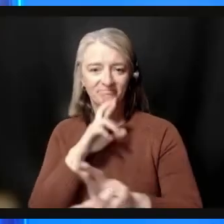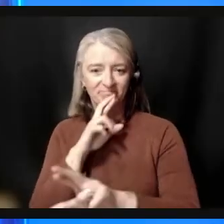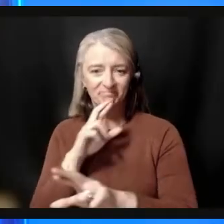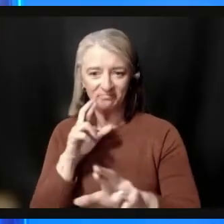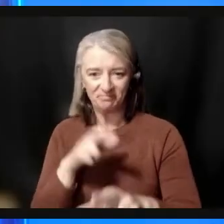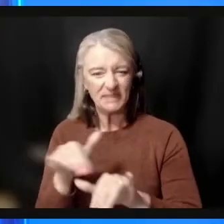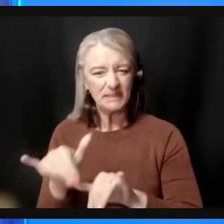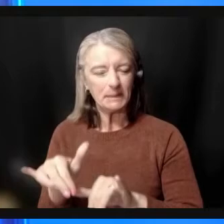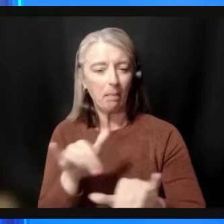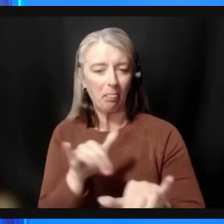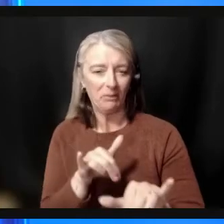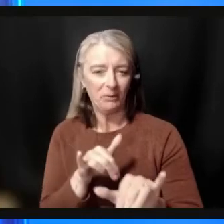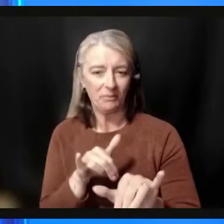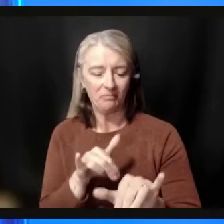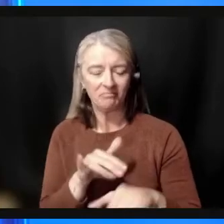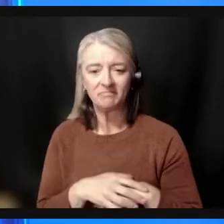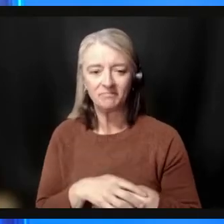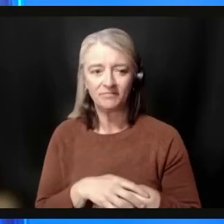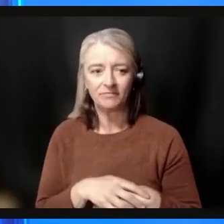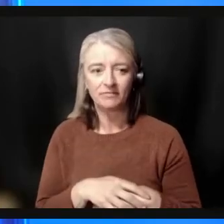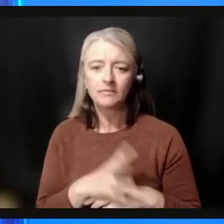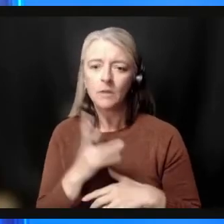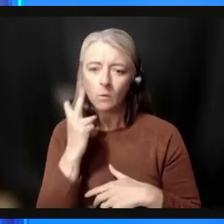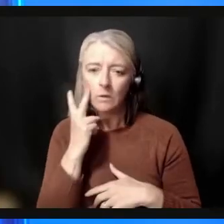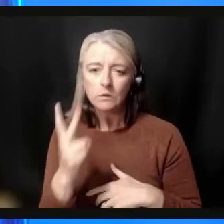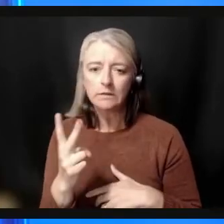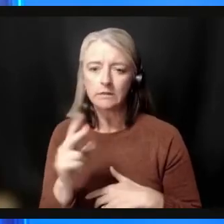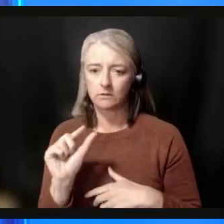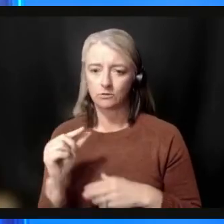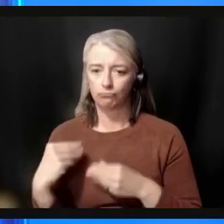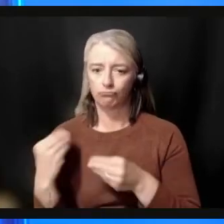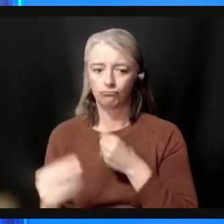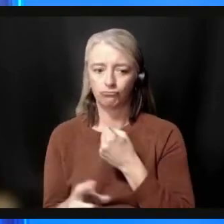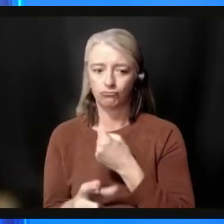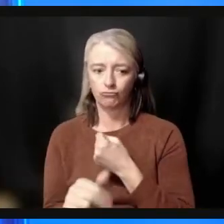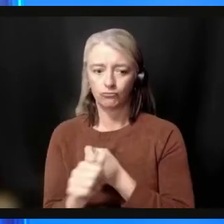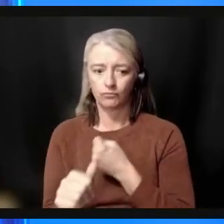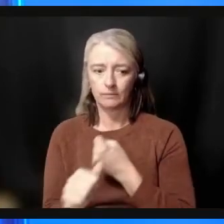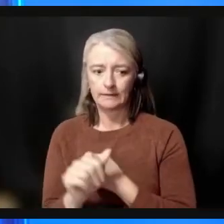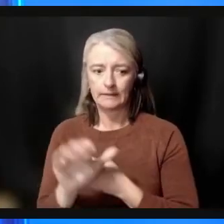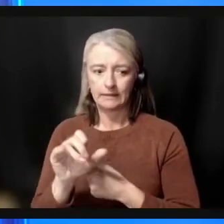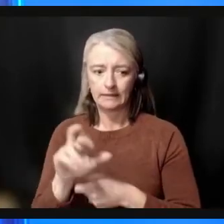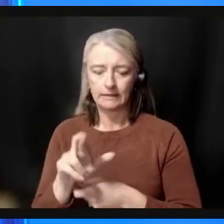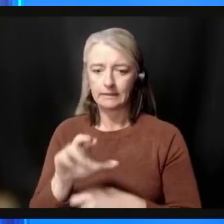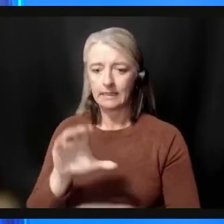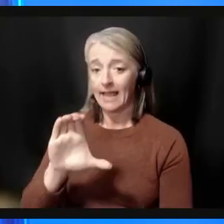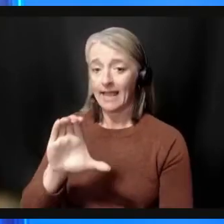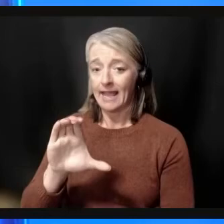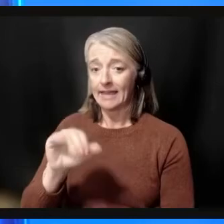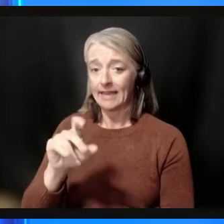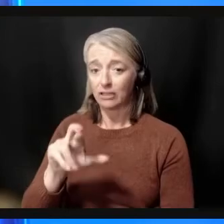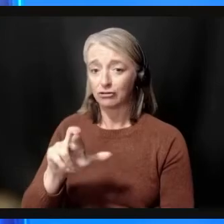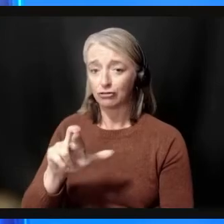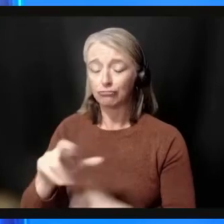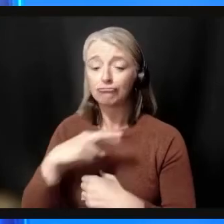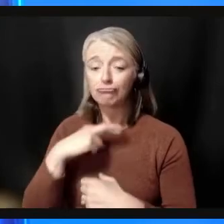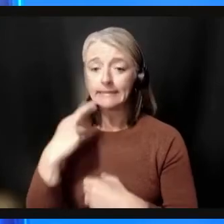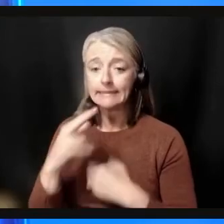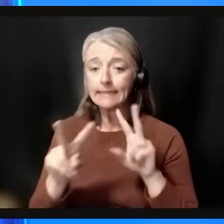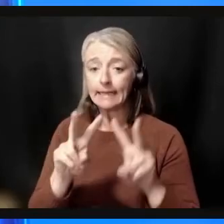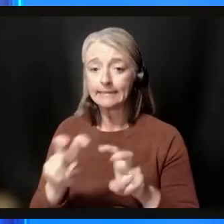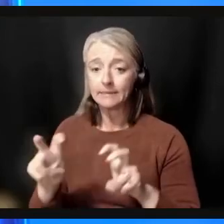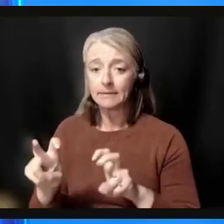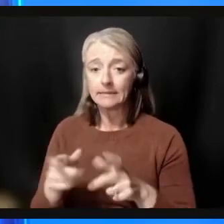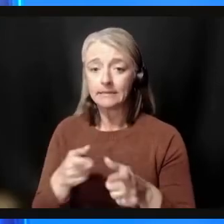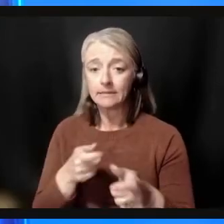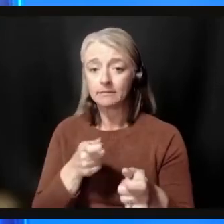that I want to see not just genetic risk assessment, but cancer risk assessment and management get to